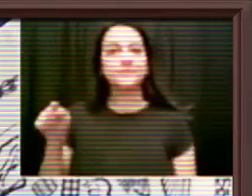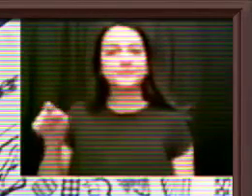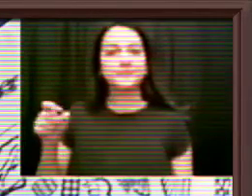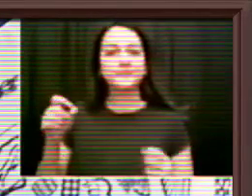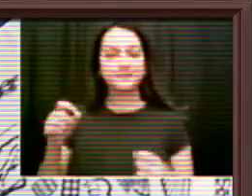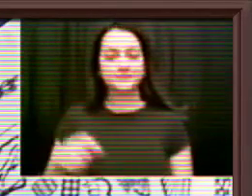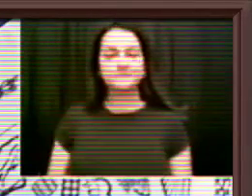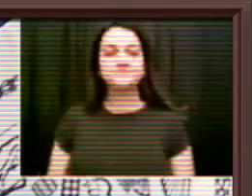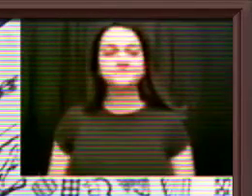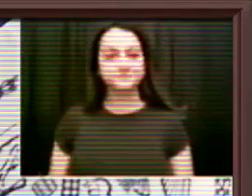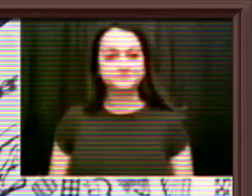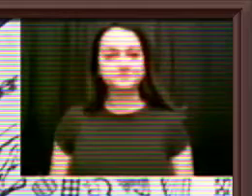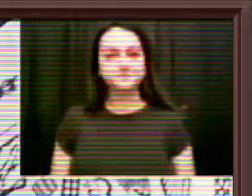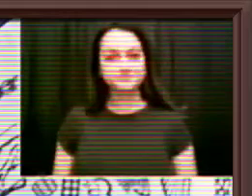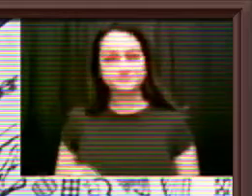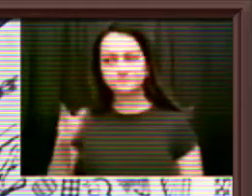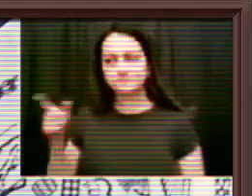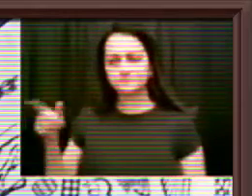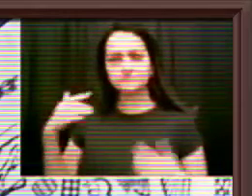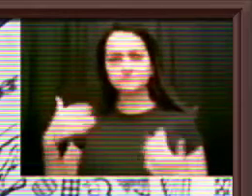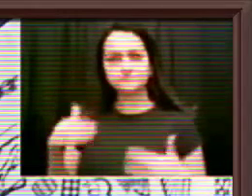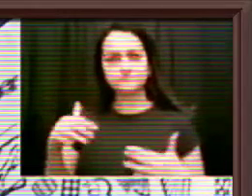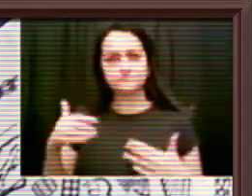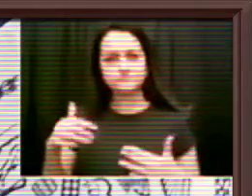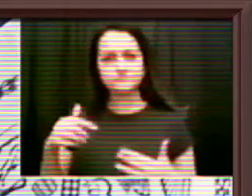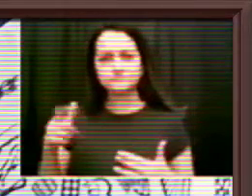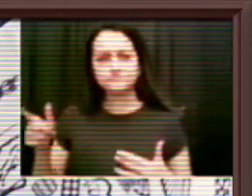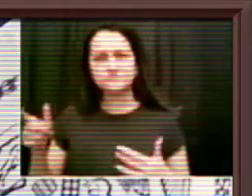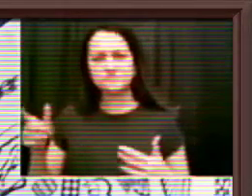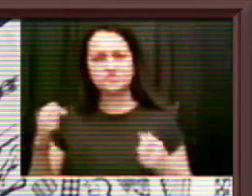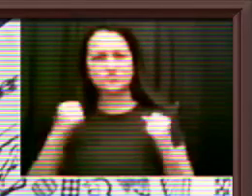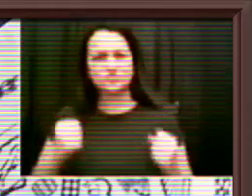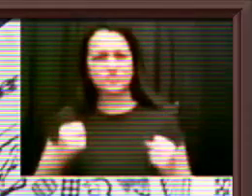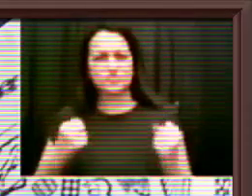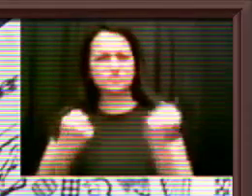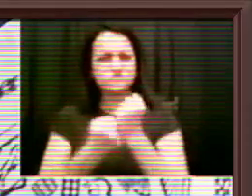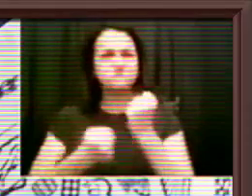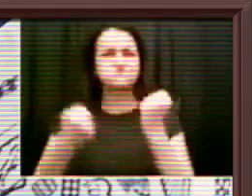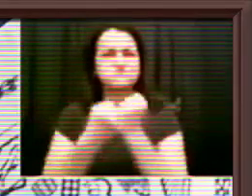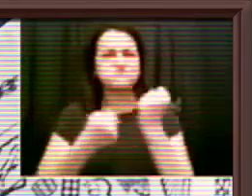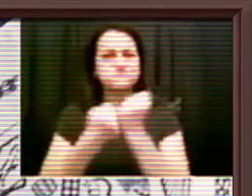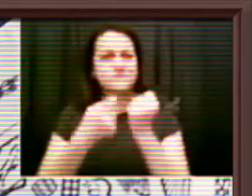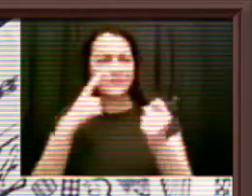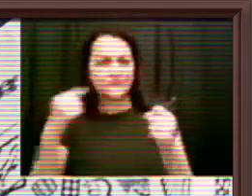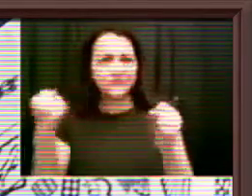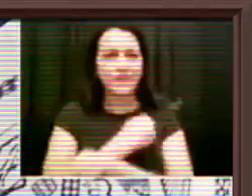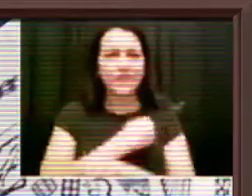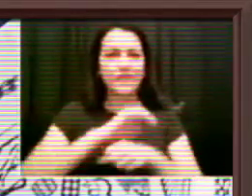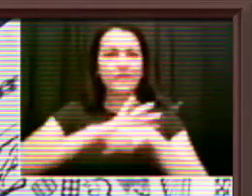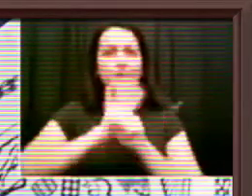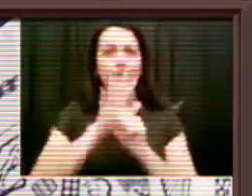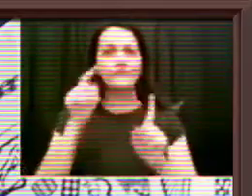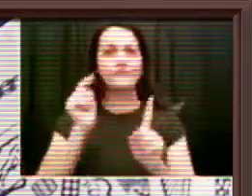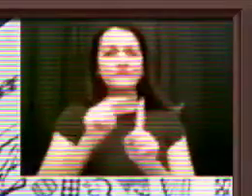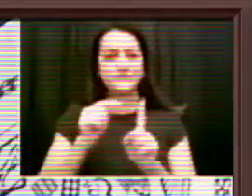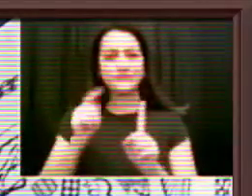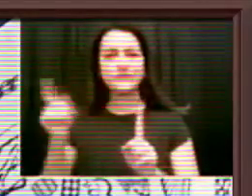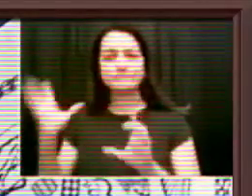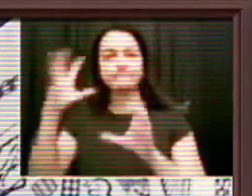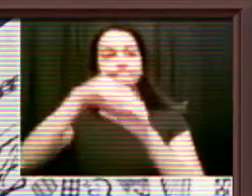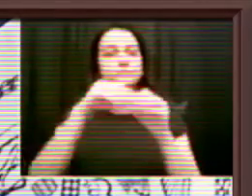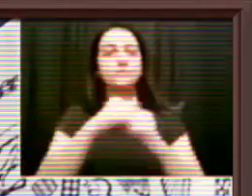they go to, you see clearly that they're fucking lying on a daily basis. They're spinning the truth. They're playing